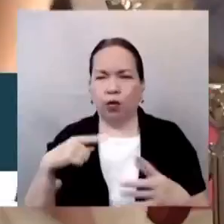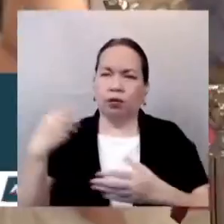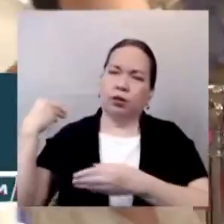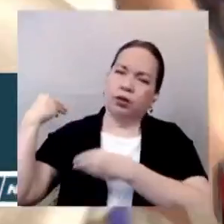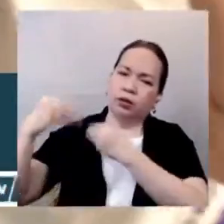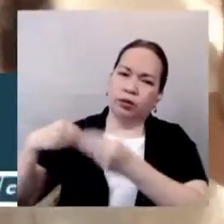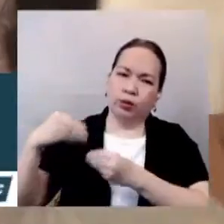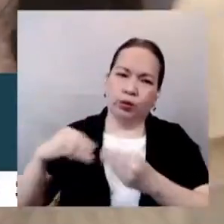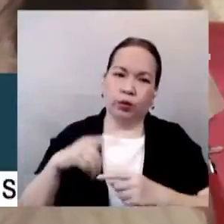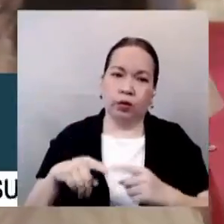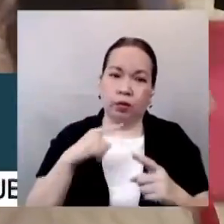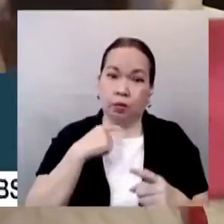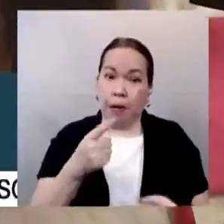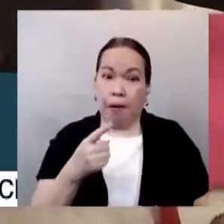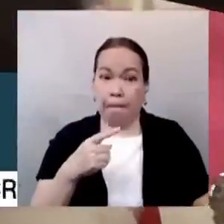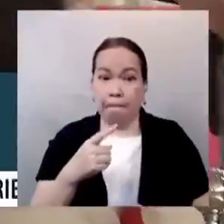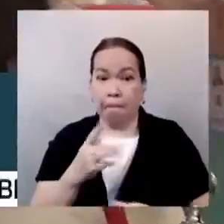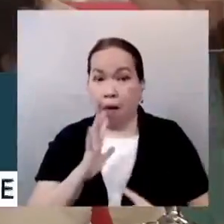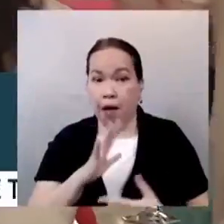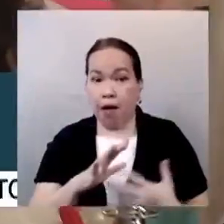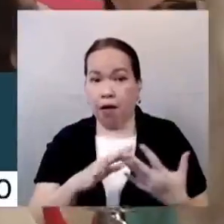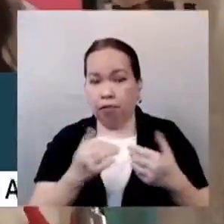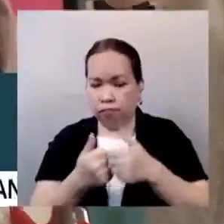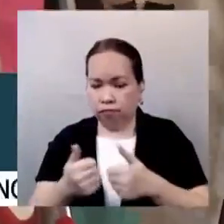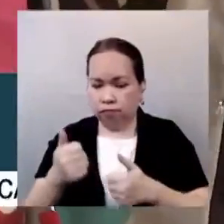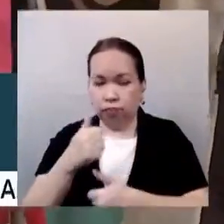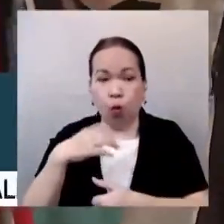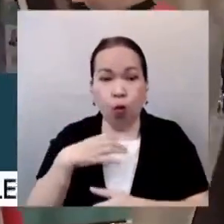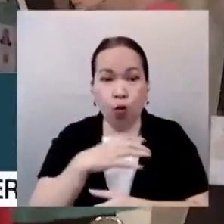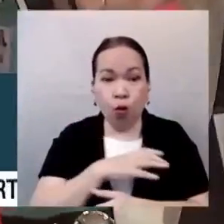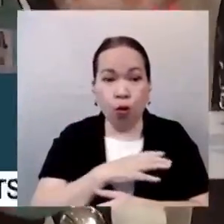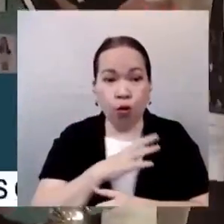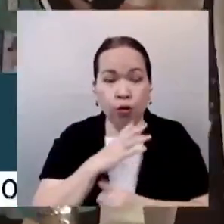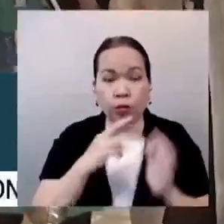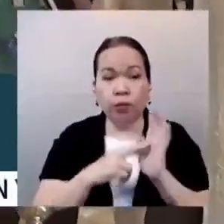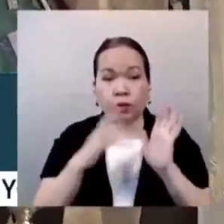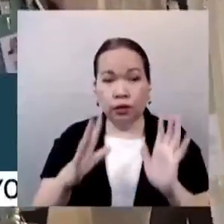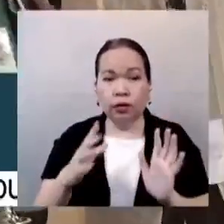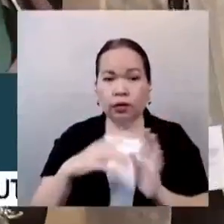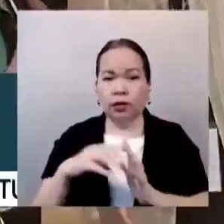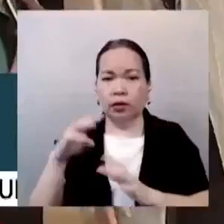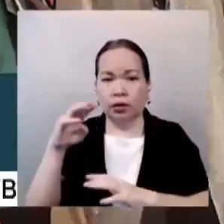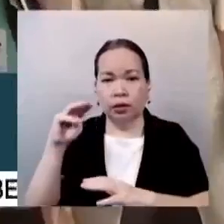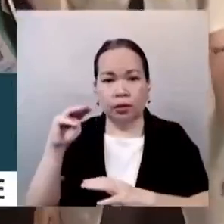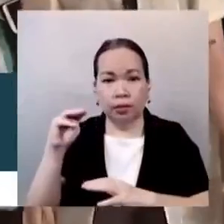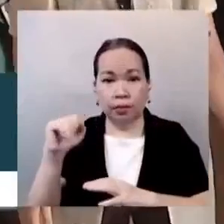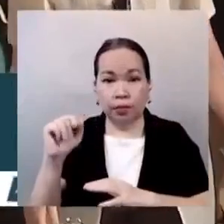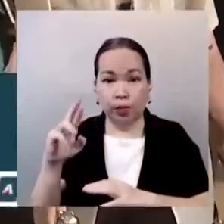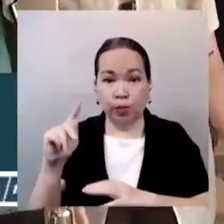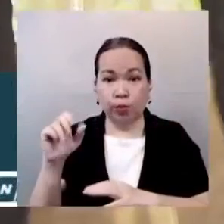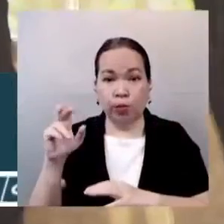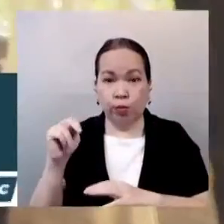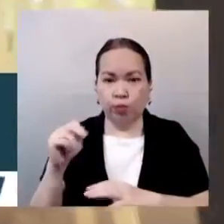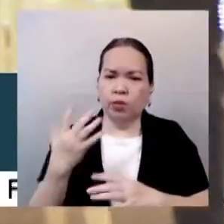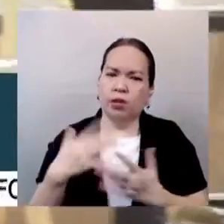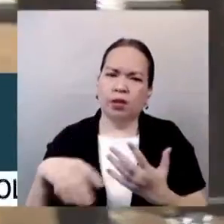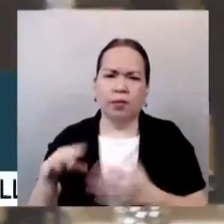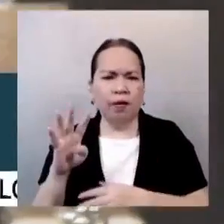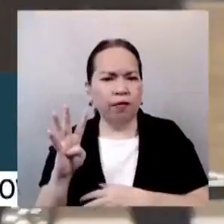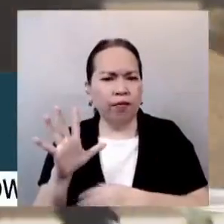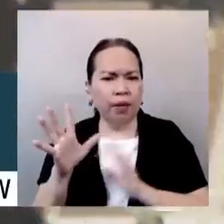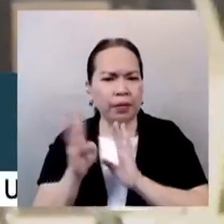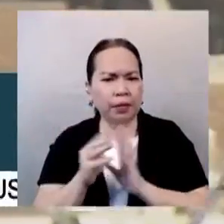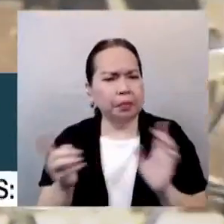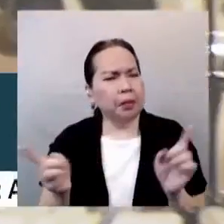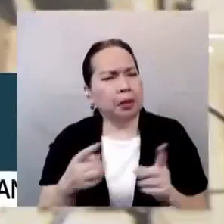to House Speaker Ferdinand Martin Romualdez, who told reporters over the weekend that the speech is only expected to last for 45 minutes.